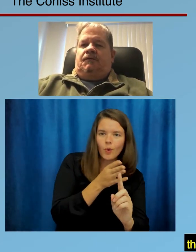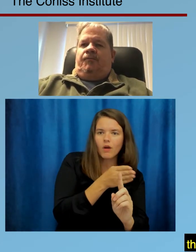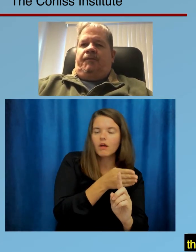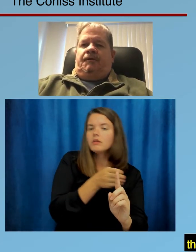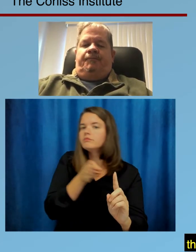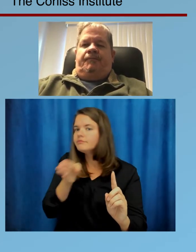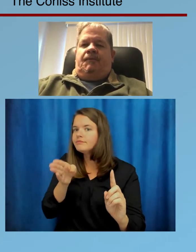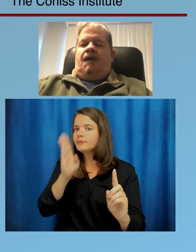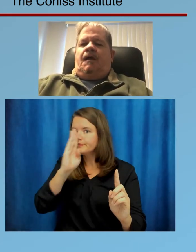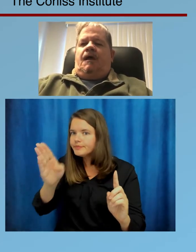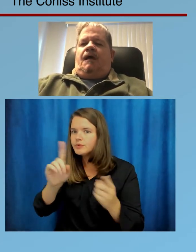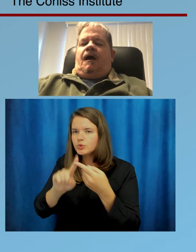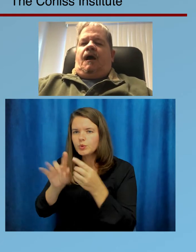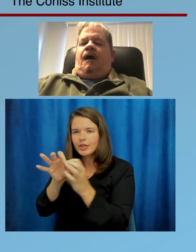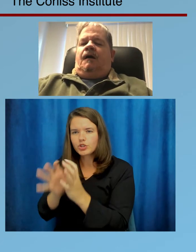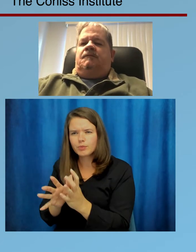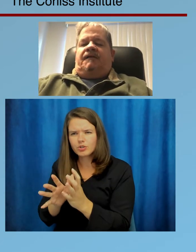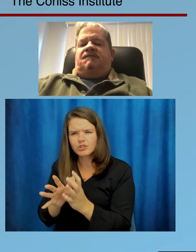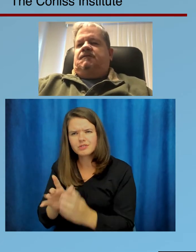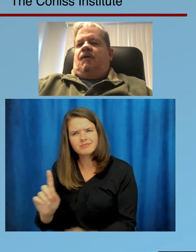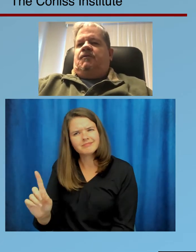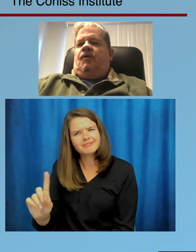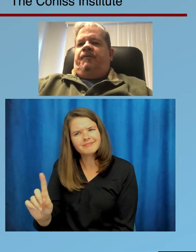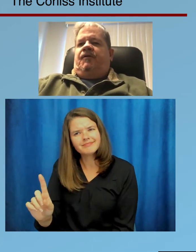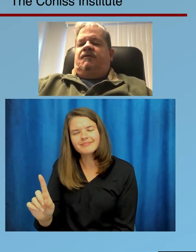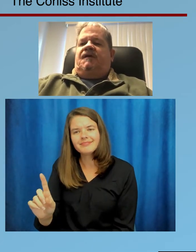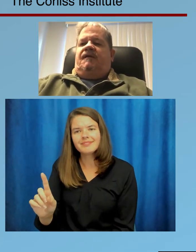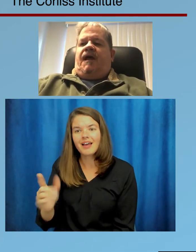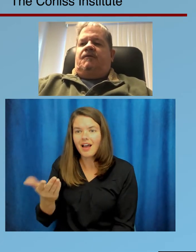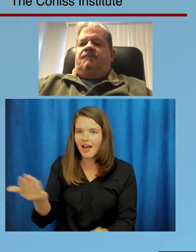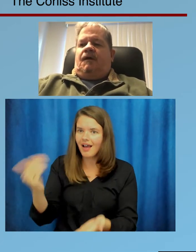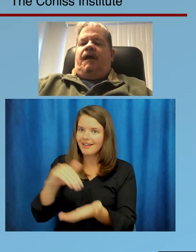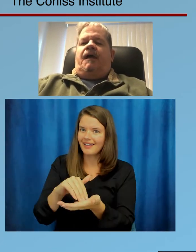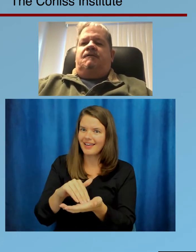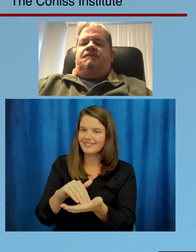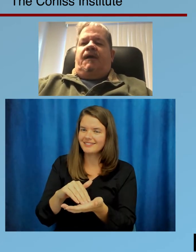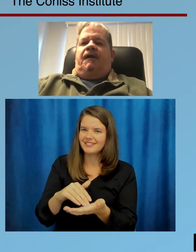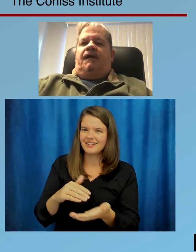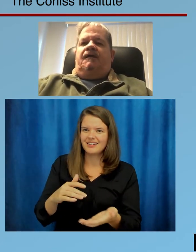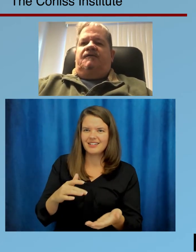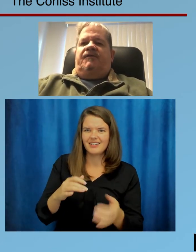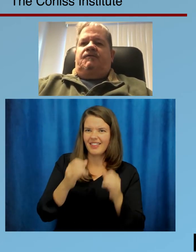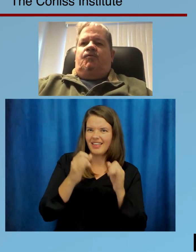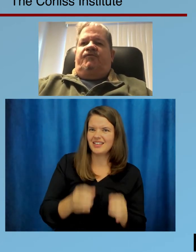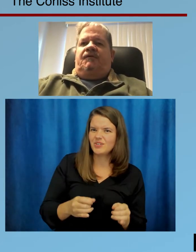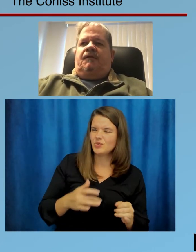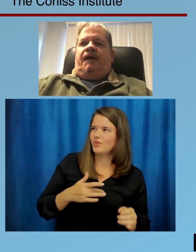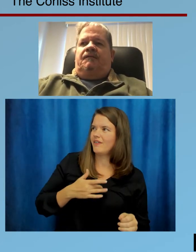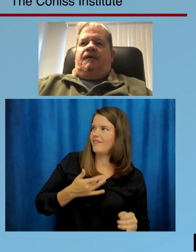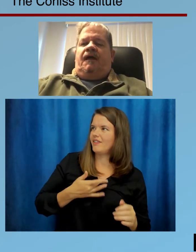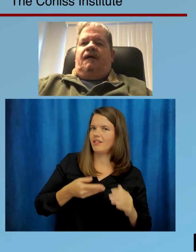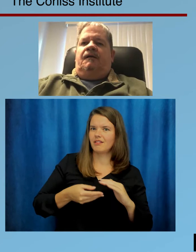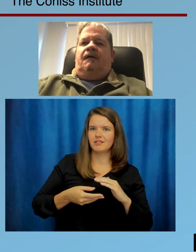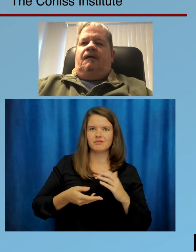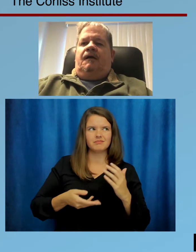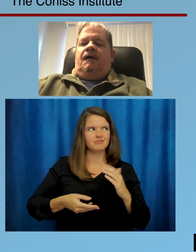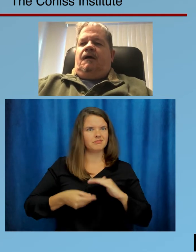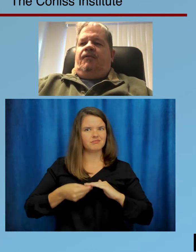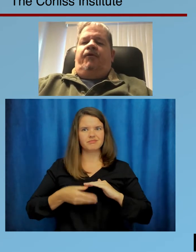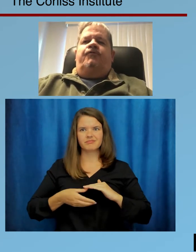the interpreter. That's a no-no, because then that again is making an individual feel like